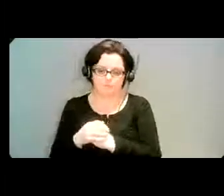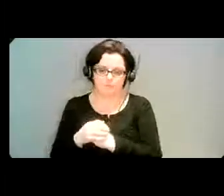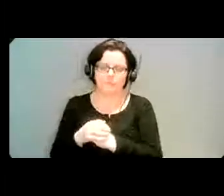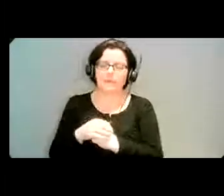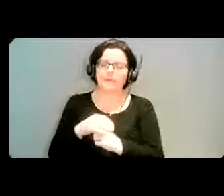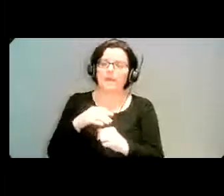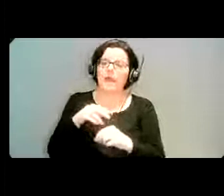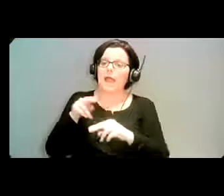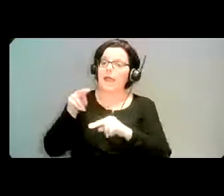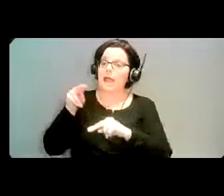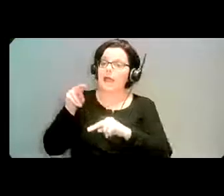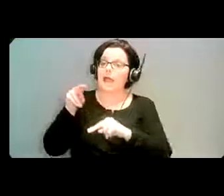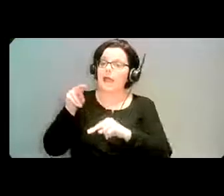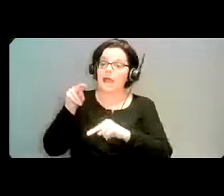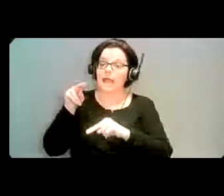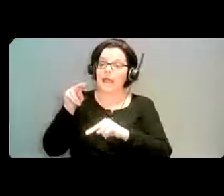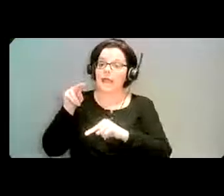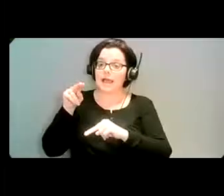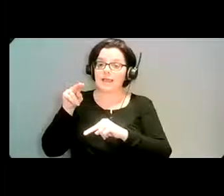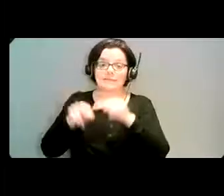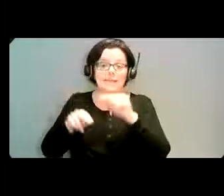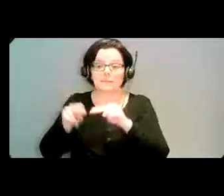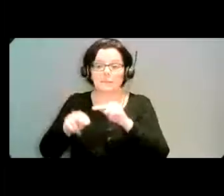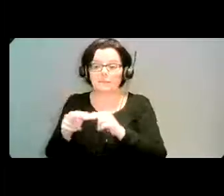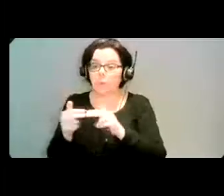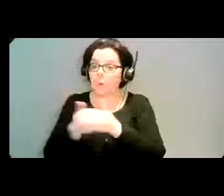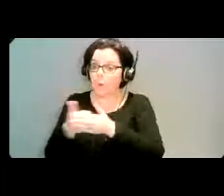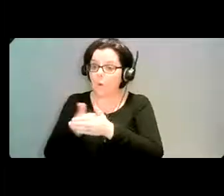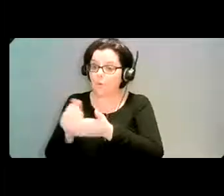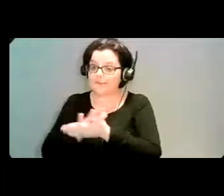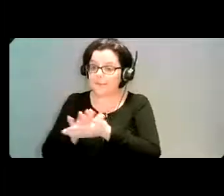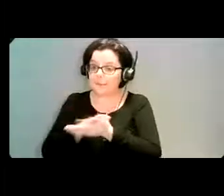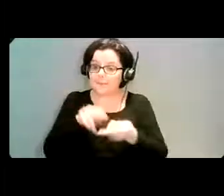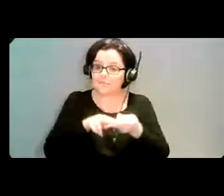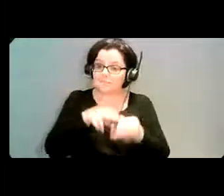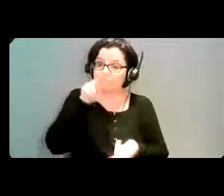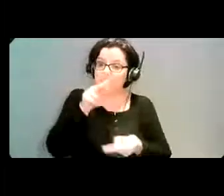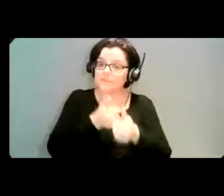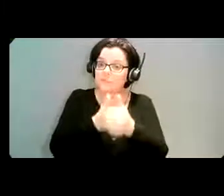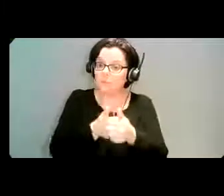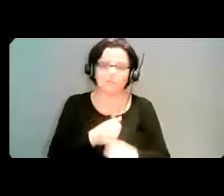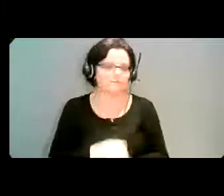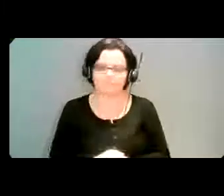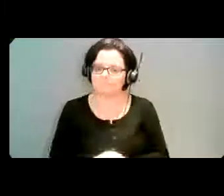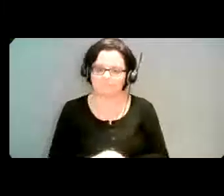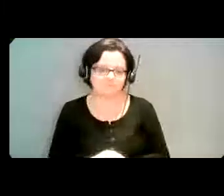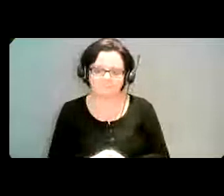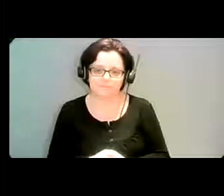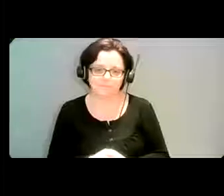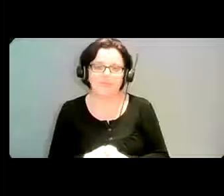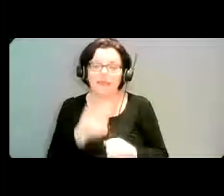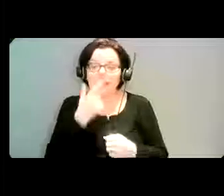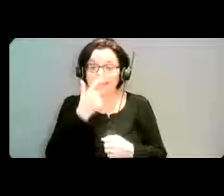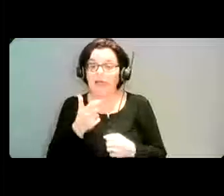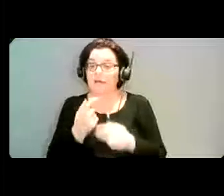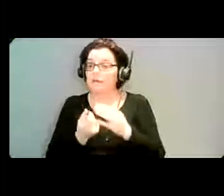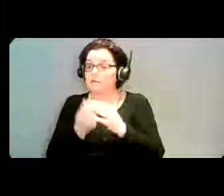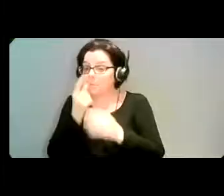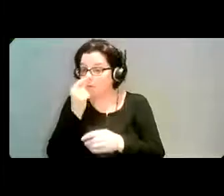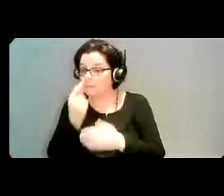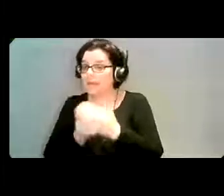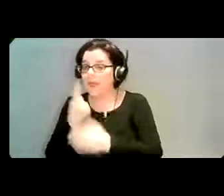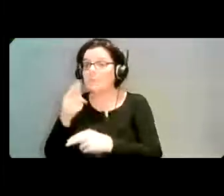don't necessarily lead to increased support. They might lead to cuts in care packages. So I